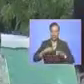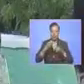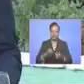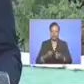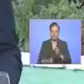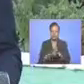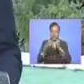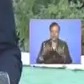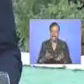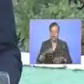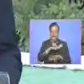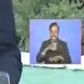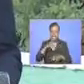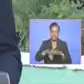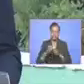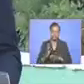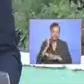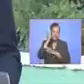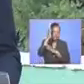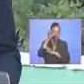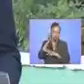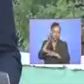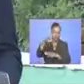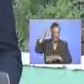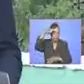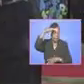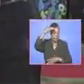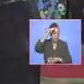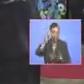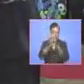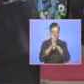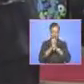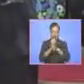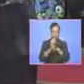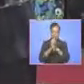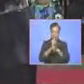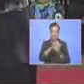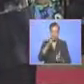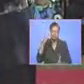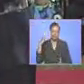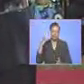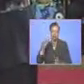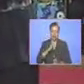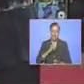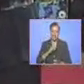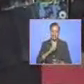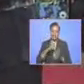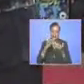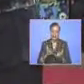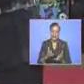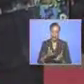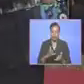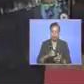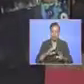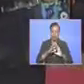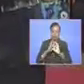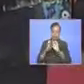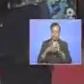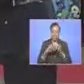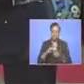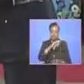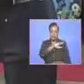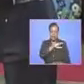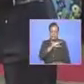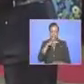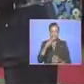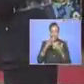the future. Prime Minister Dr. The Honorable Hubert Minnis congratulated the former and current commissioners of police. The Prime Minister said, though, he anticipates